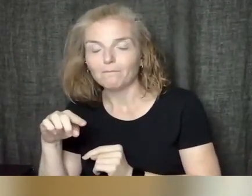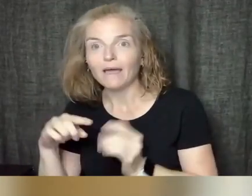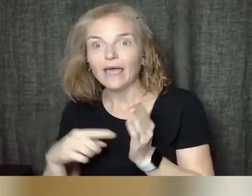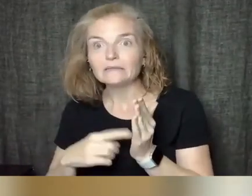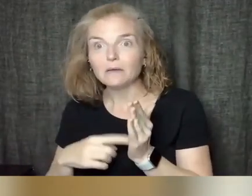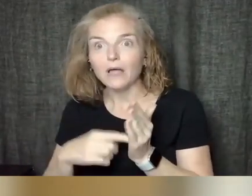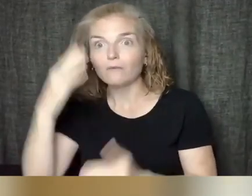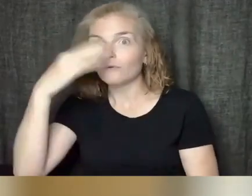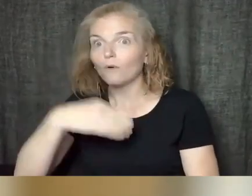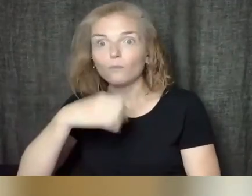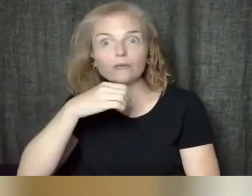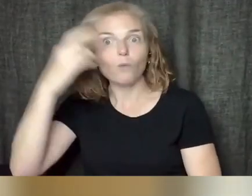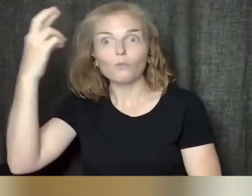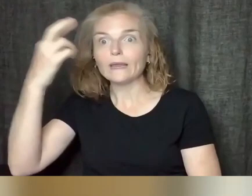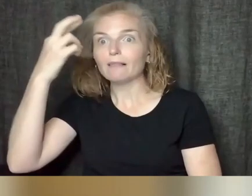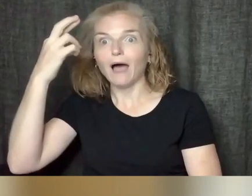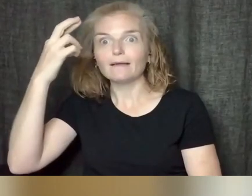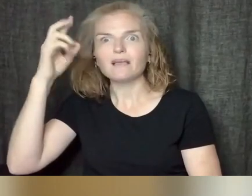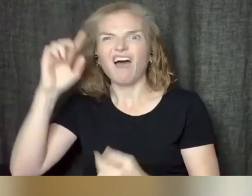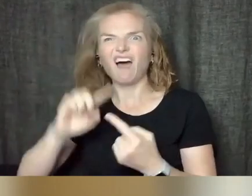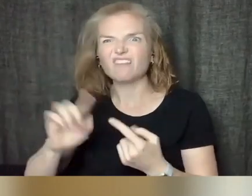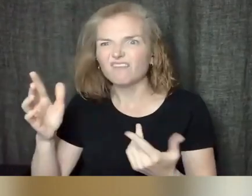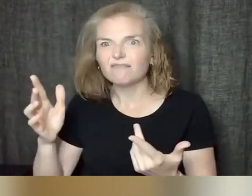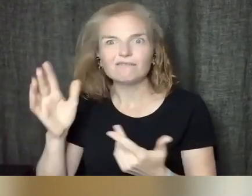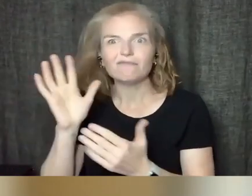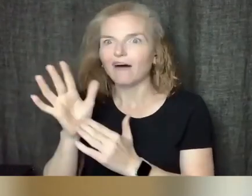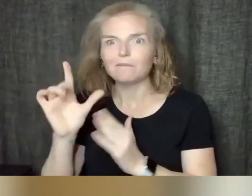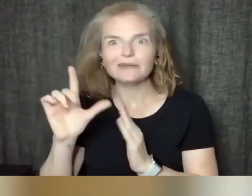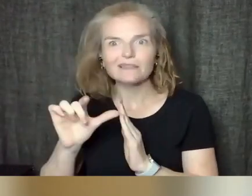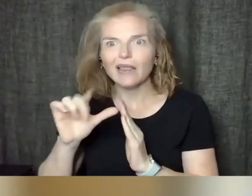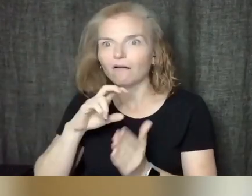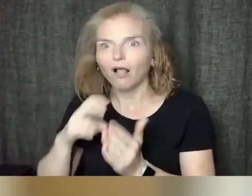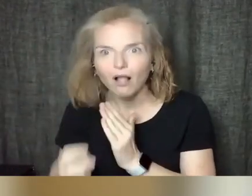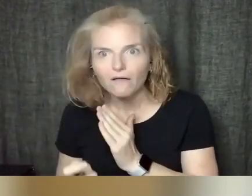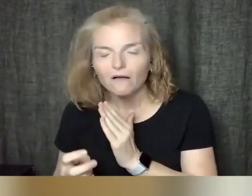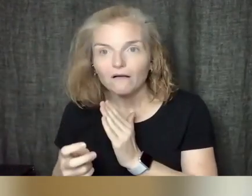those thoughts until 5 minutes later we're really lost.